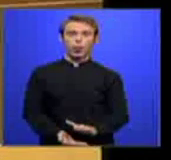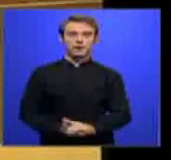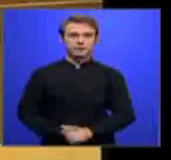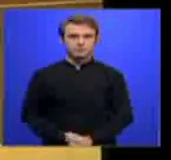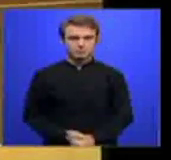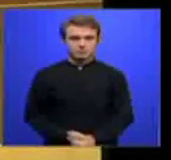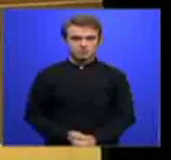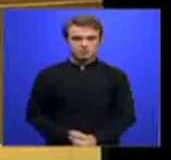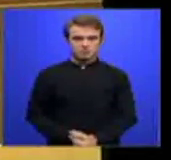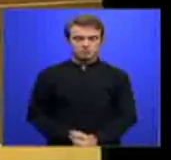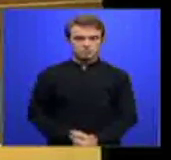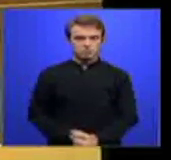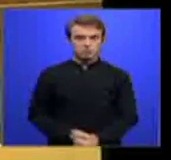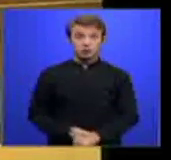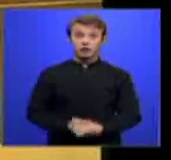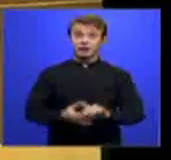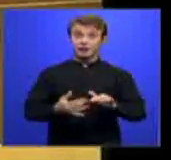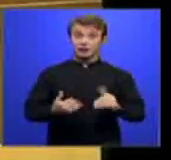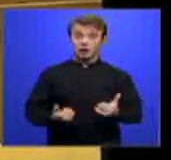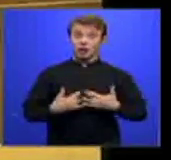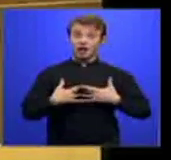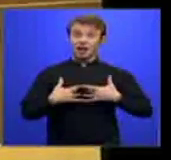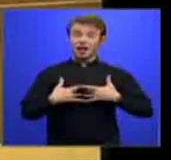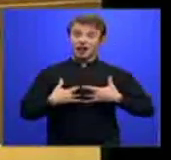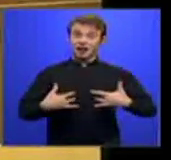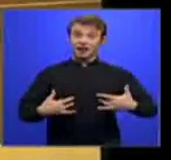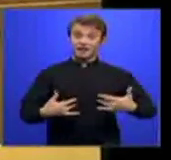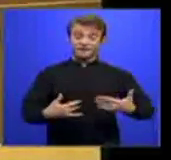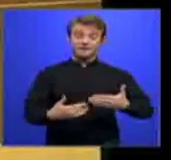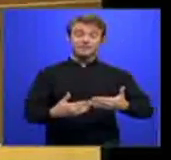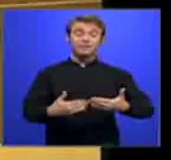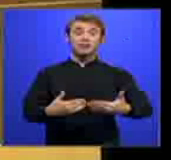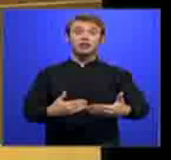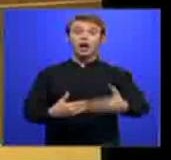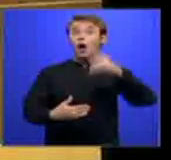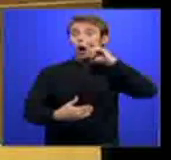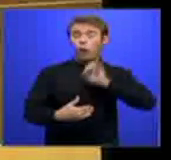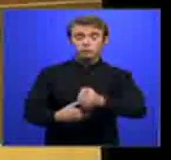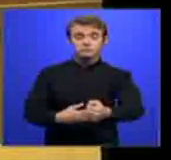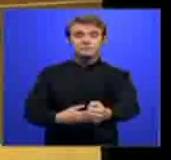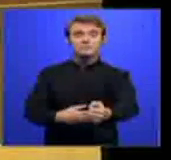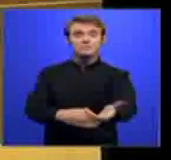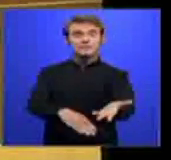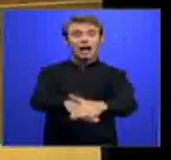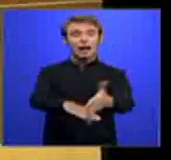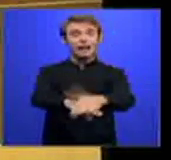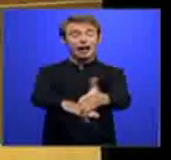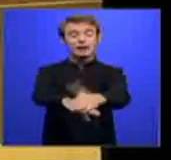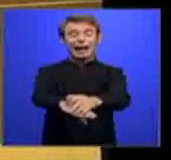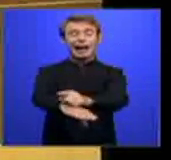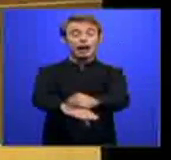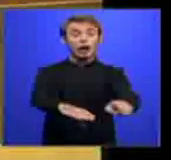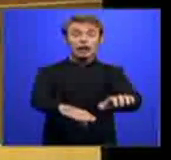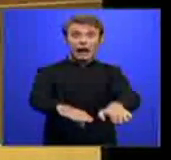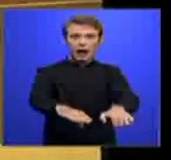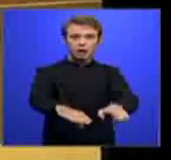Increased life expectancy is a key to the country's development. People are